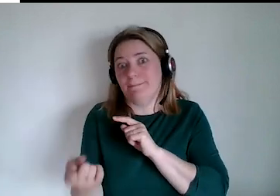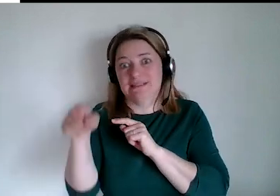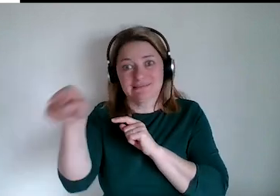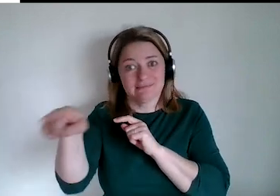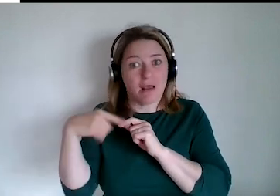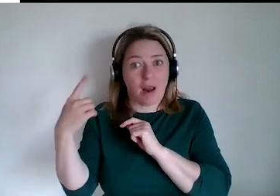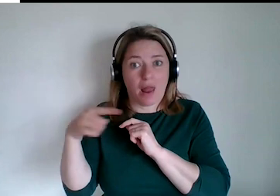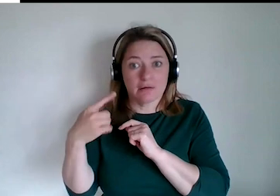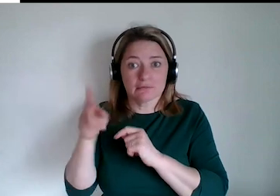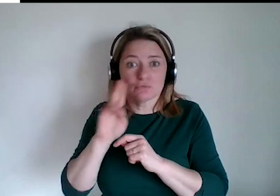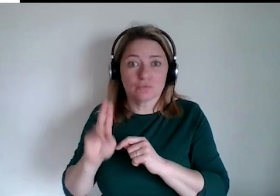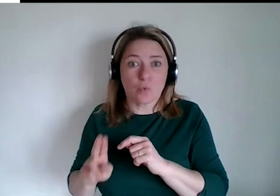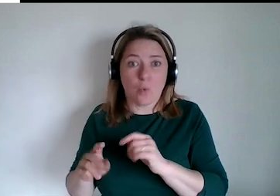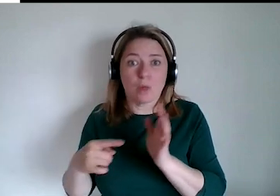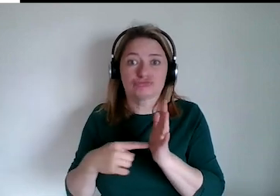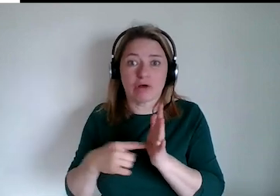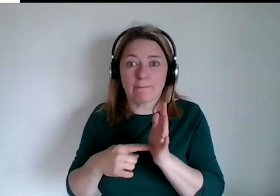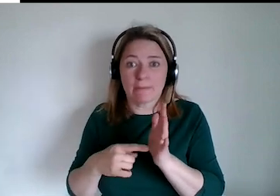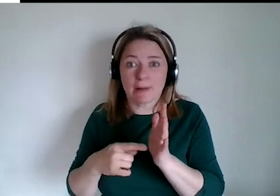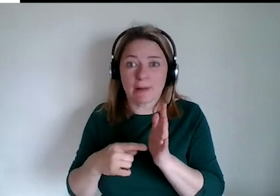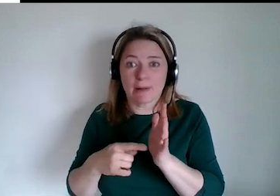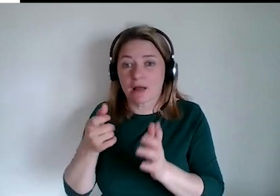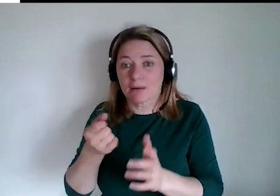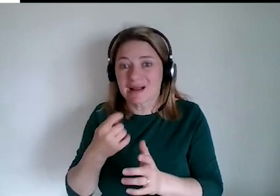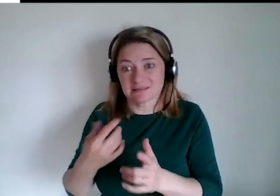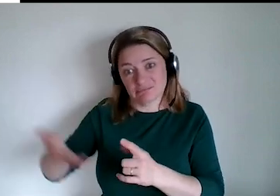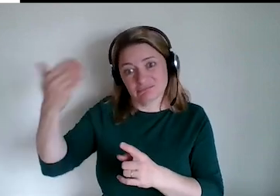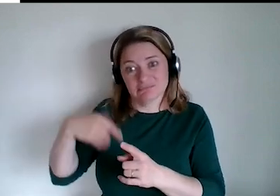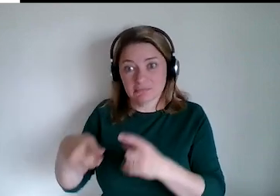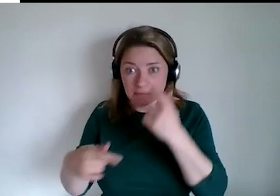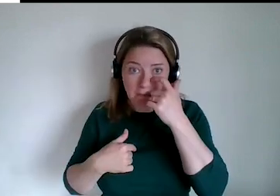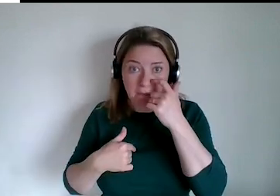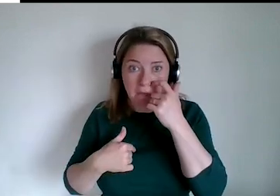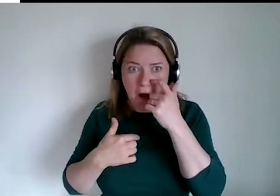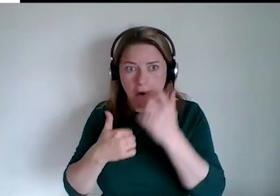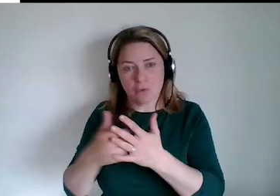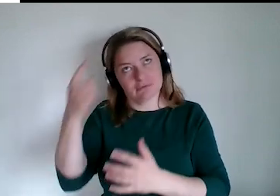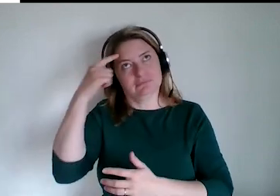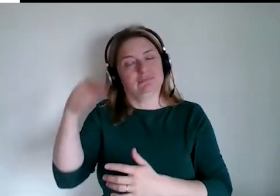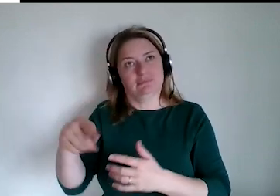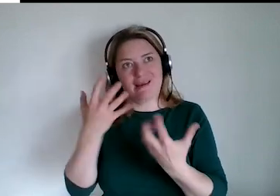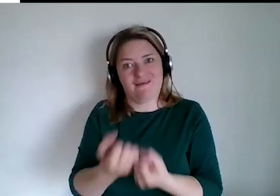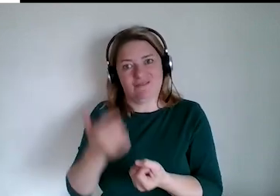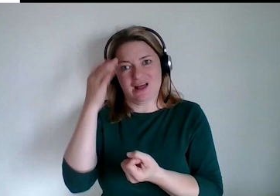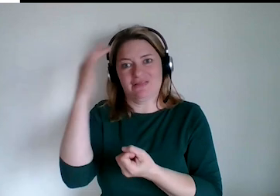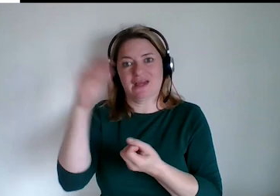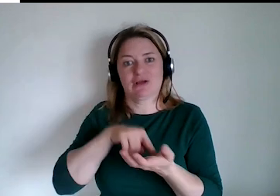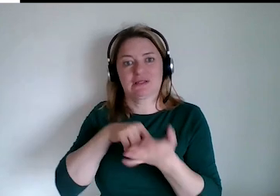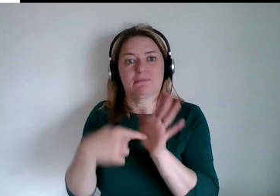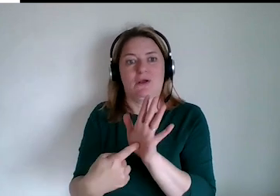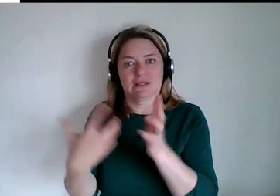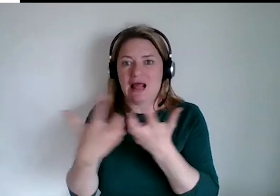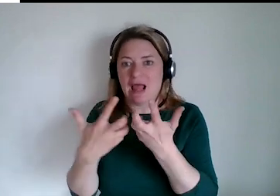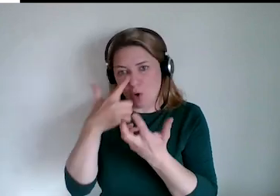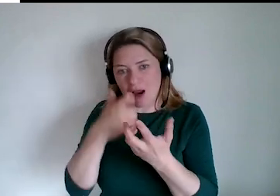London School of Tropical Medicine and Hygiene many years ago. And that's the one thing I came away with, just have a theoretical model about how you think these